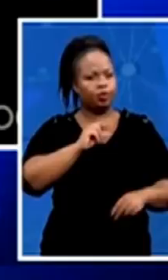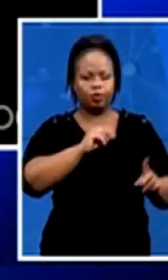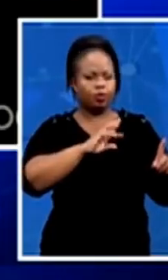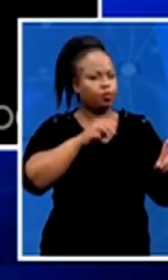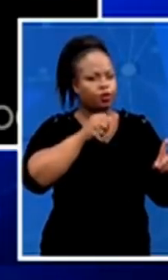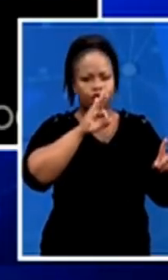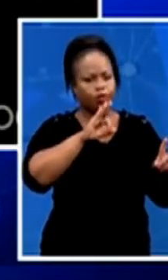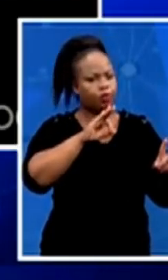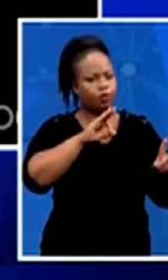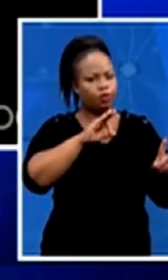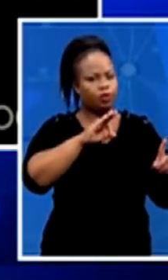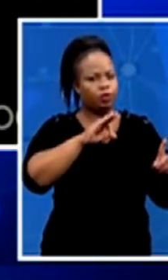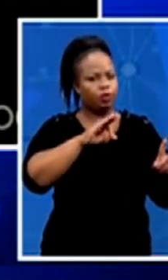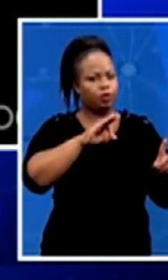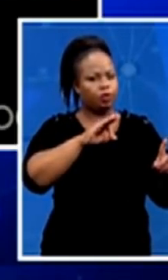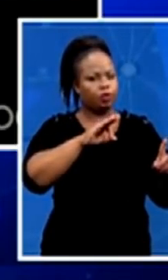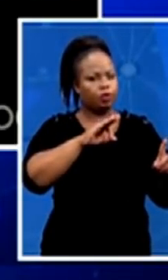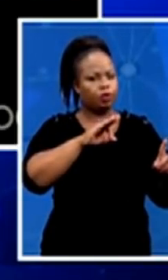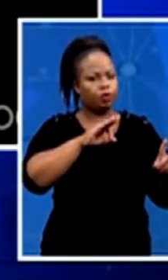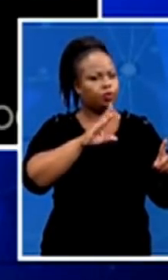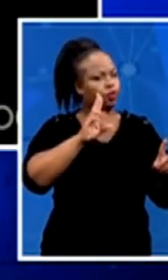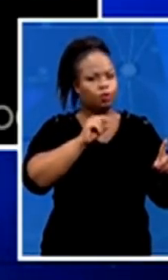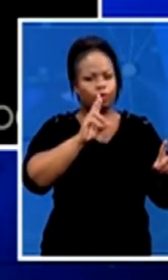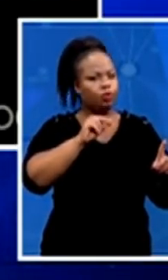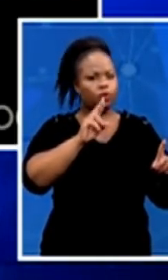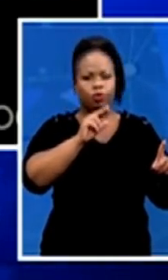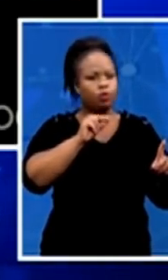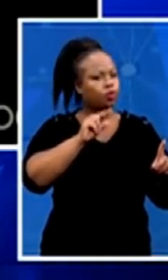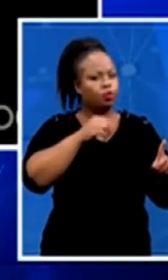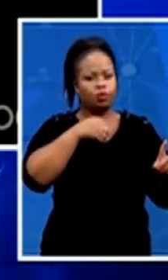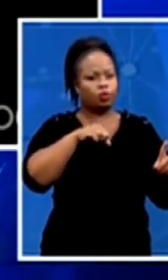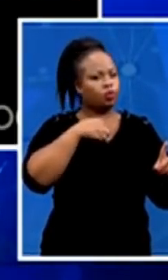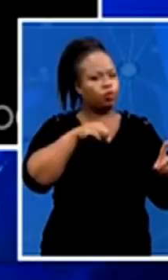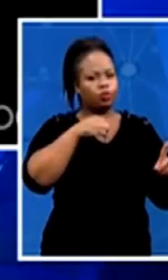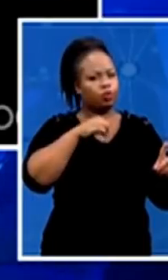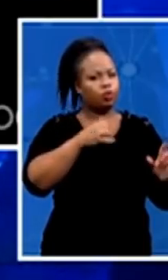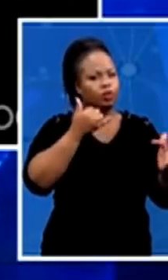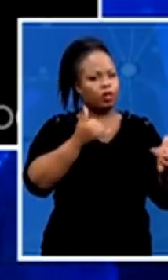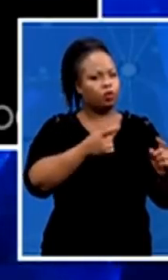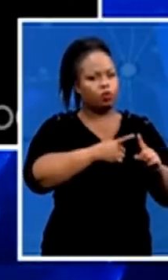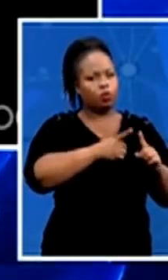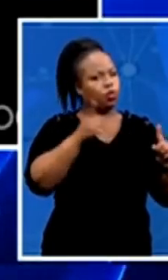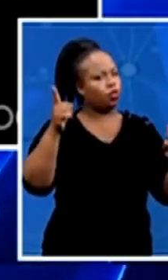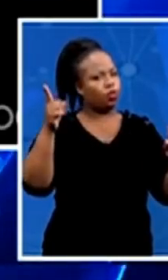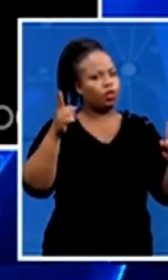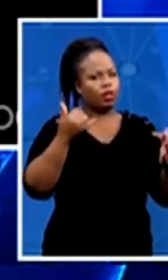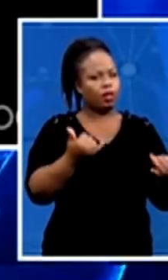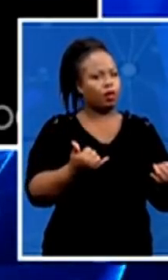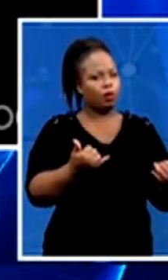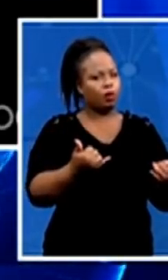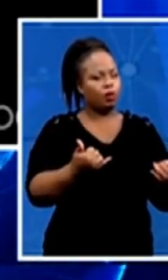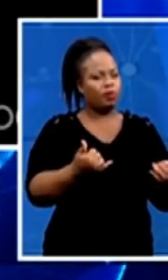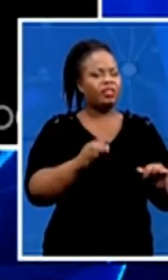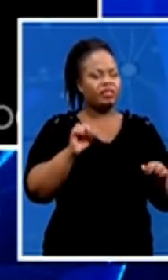Matlanga. No. You are moving to a different point altogether. Of course, you are entitled to argue that point,